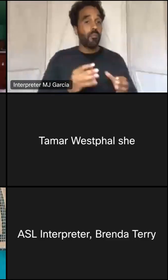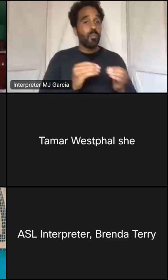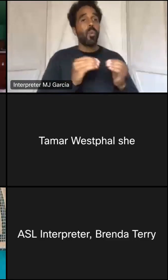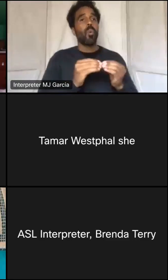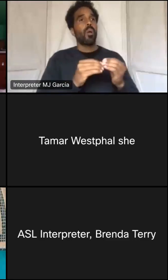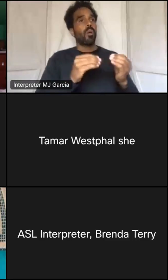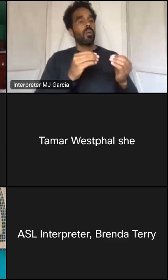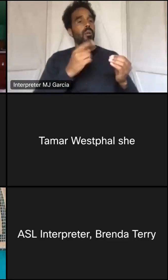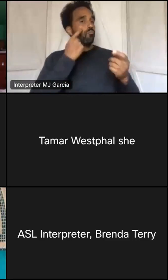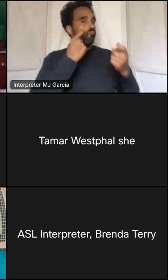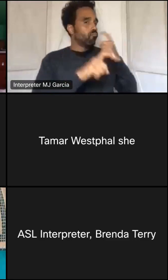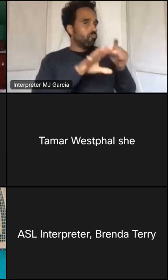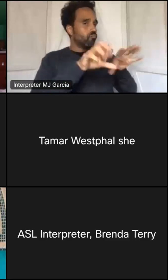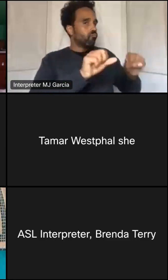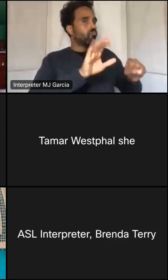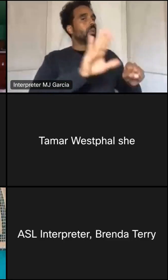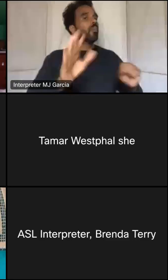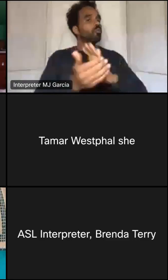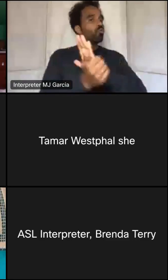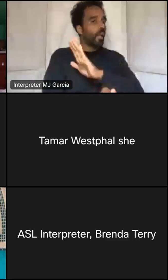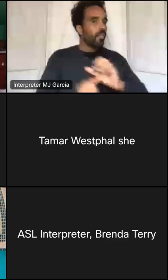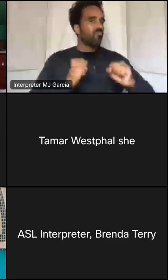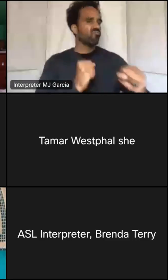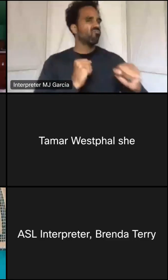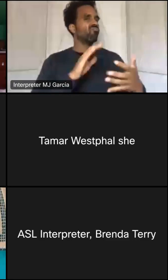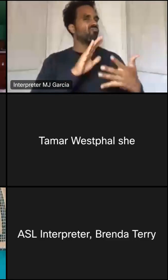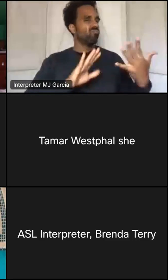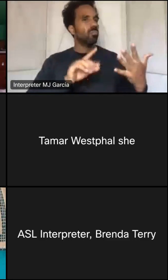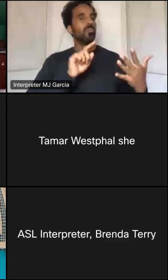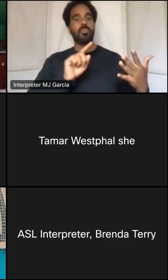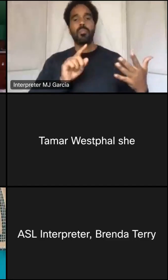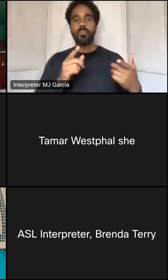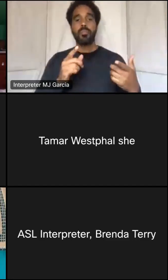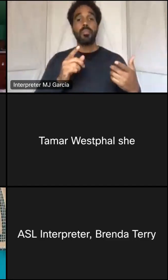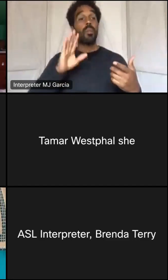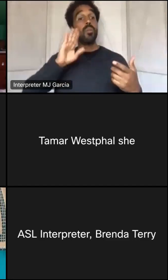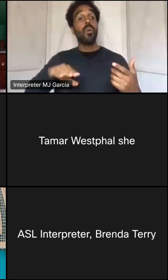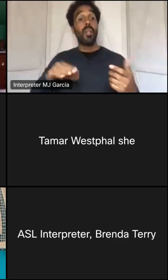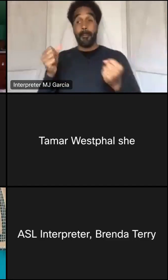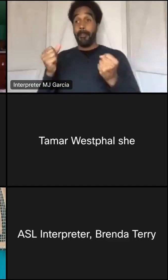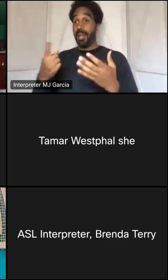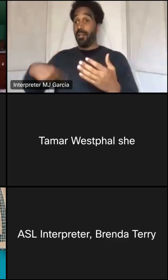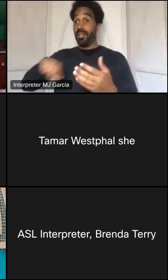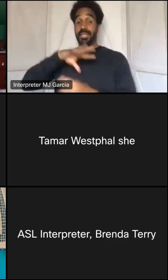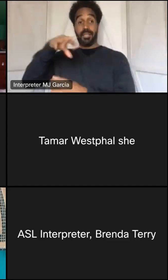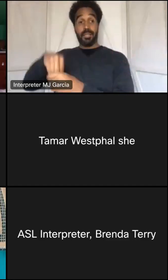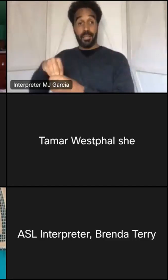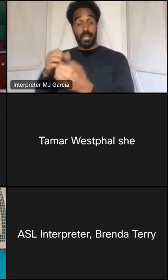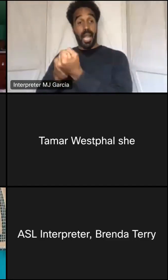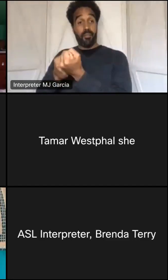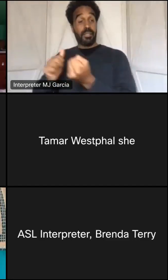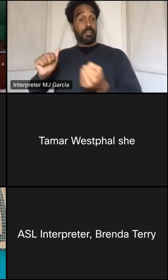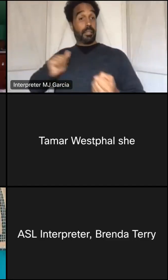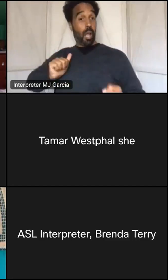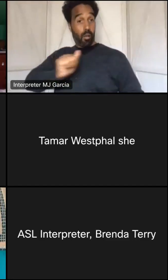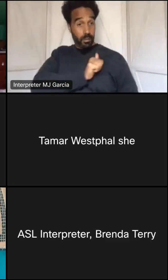and strengths, recognizing that many of us who do advocacy work are survivors and have this experience, what would